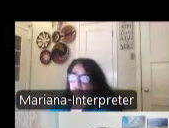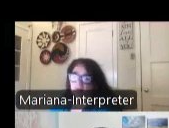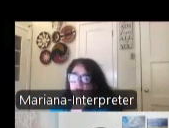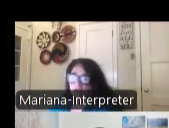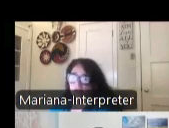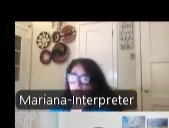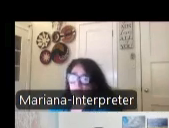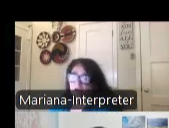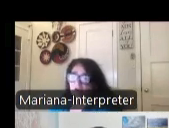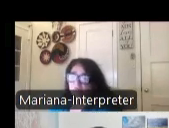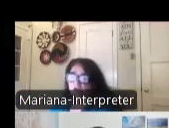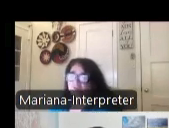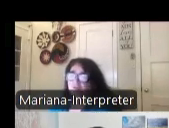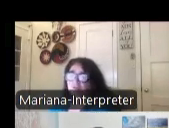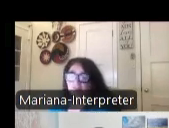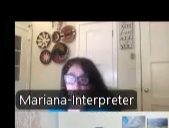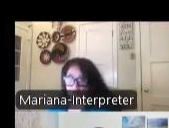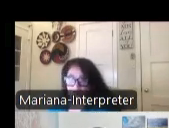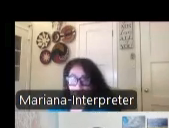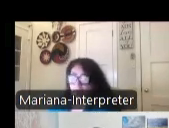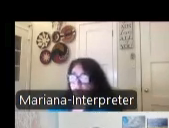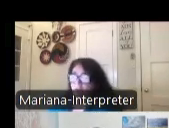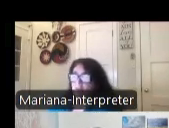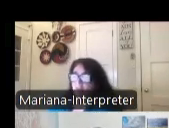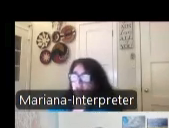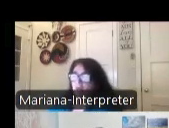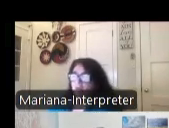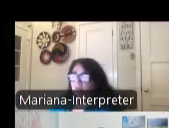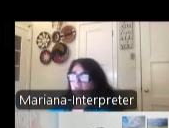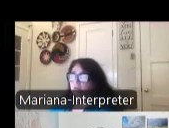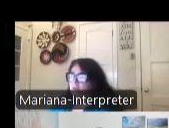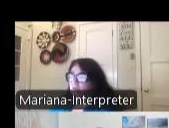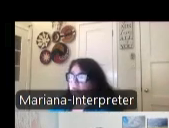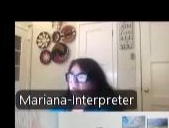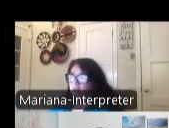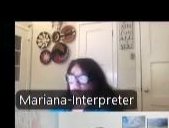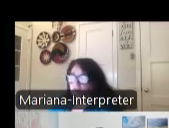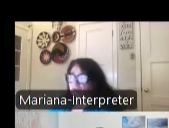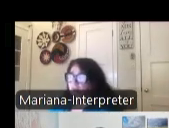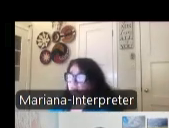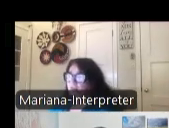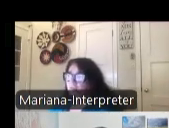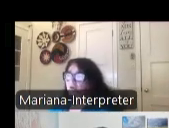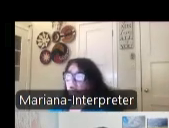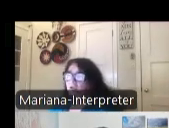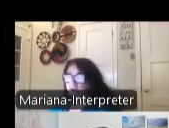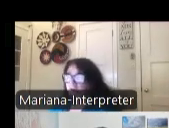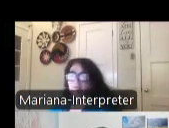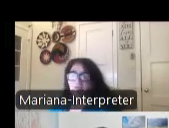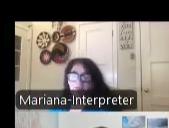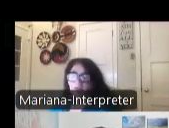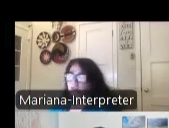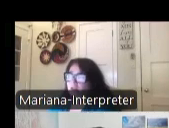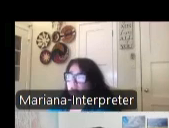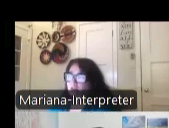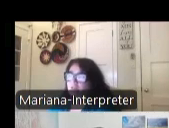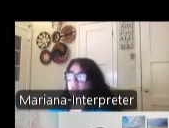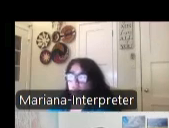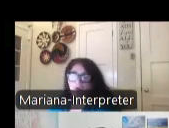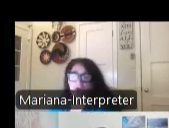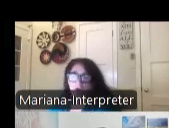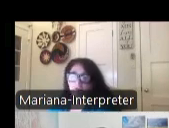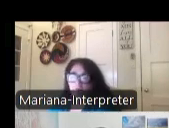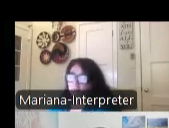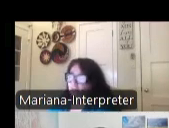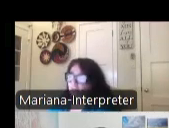see additional warming, additional changes in California's climate that will continue to evolve. So we shouldn't get too used to or